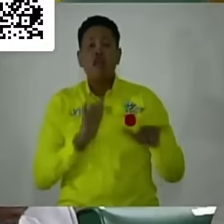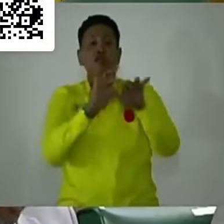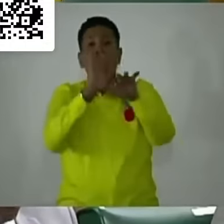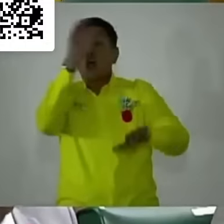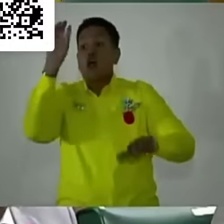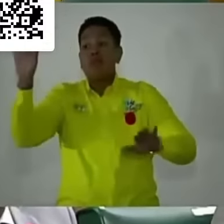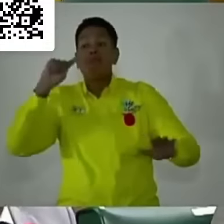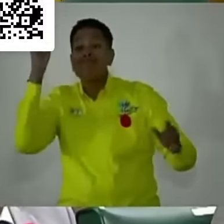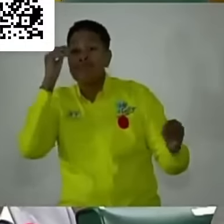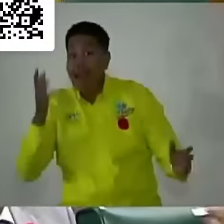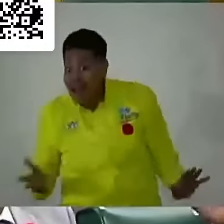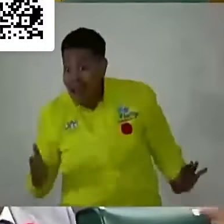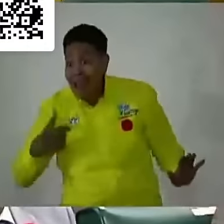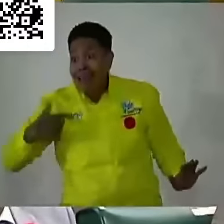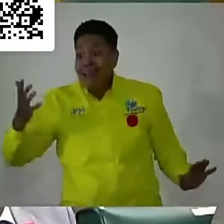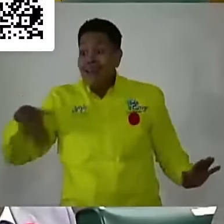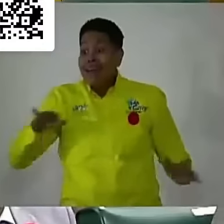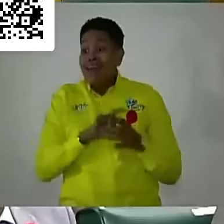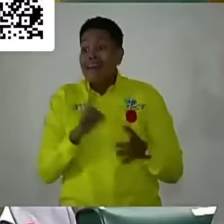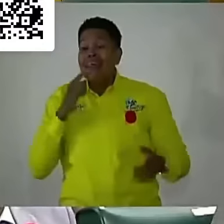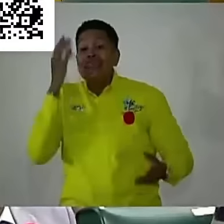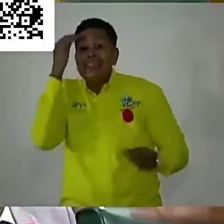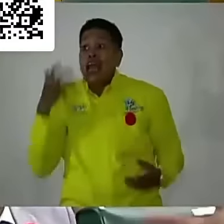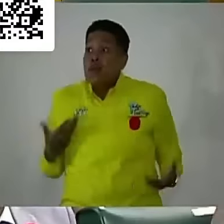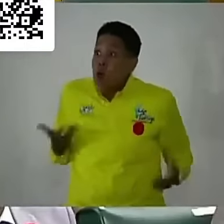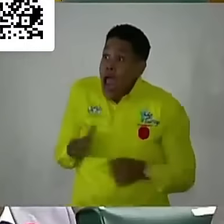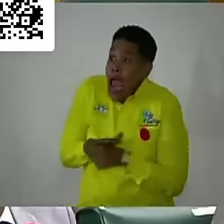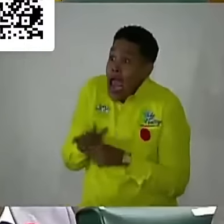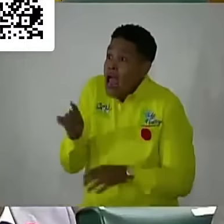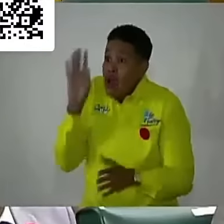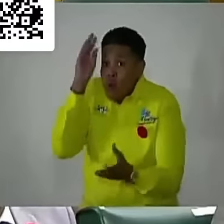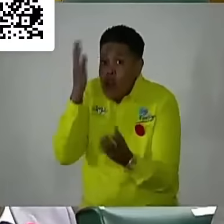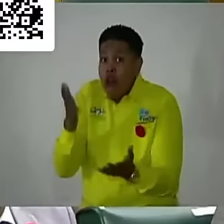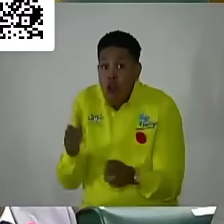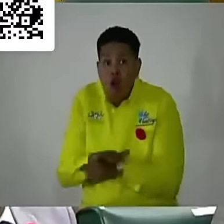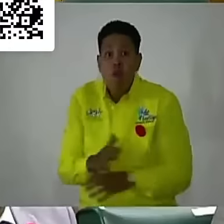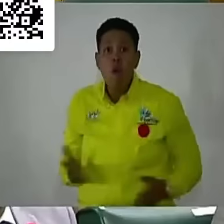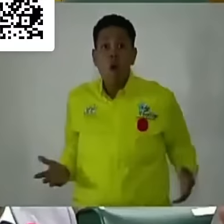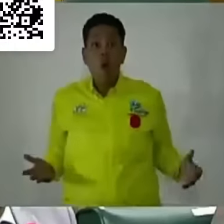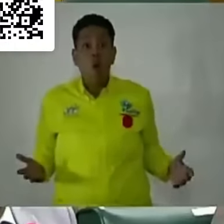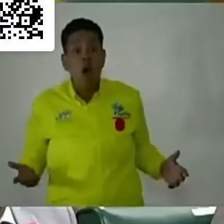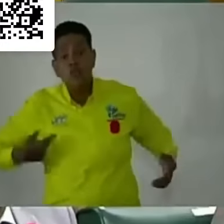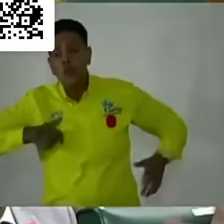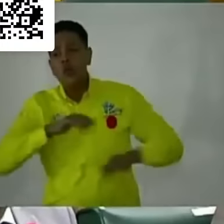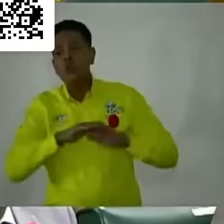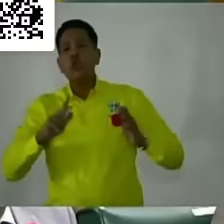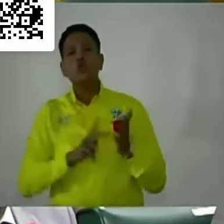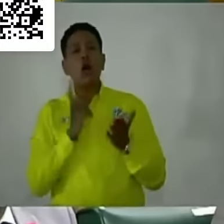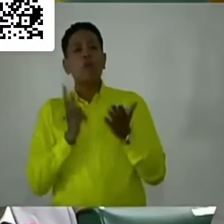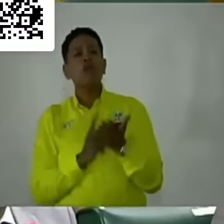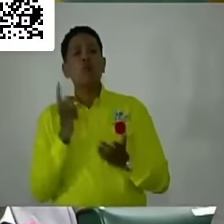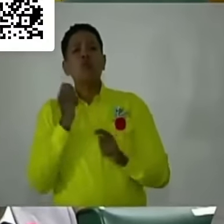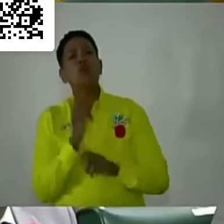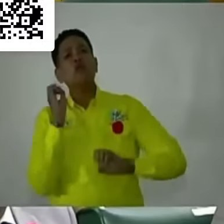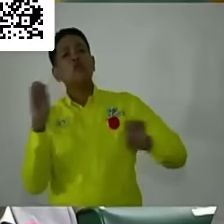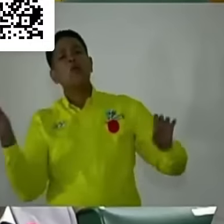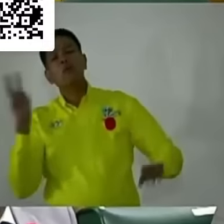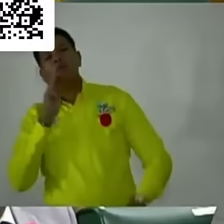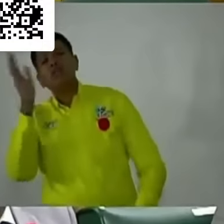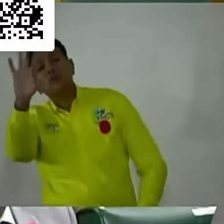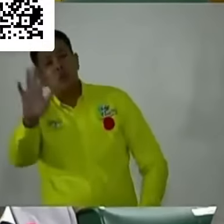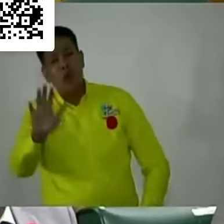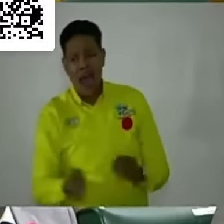to say, well, at least tell me what areas you are going to be covering so that we don't duplicate the trucking of the water and the